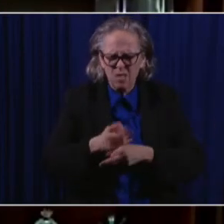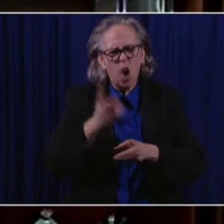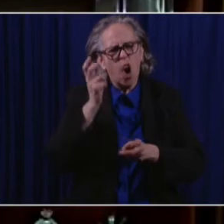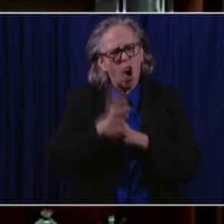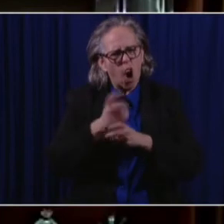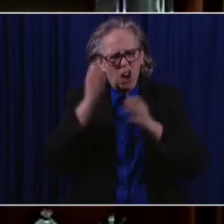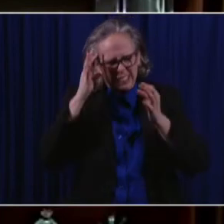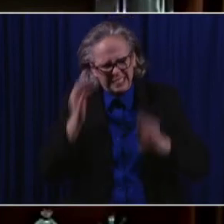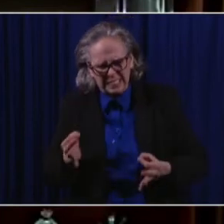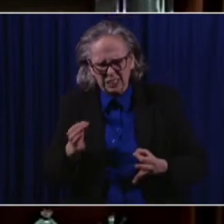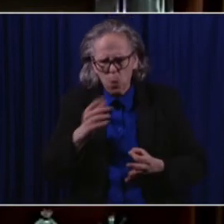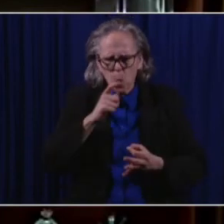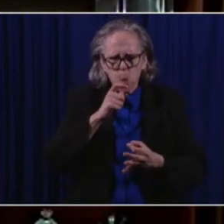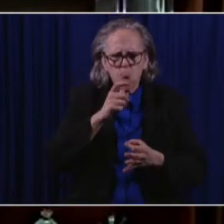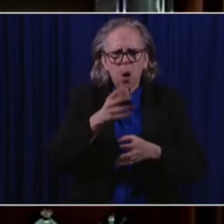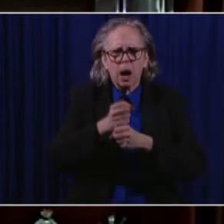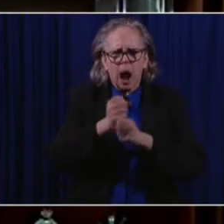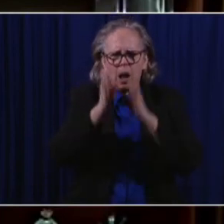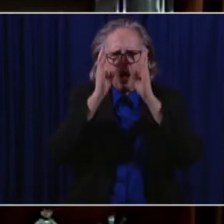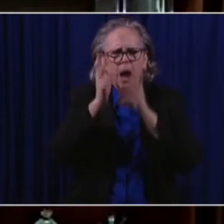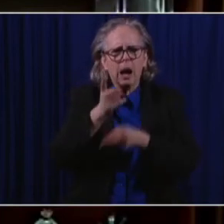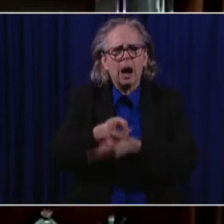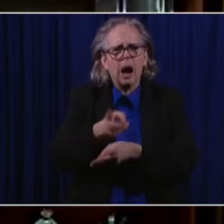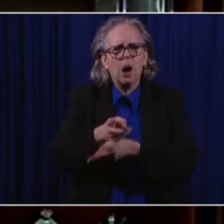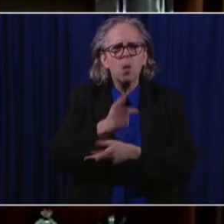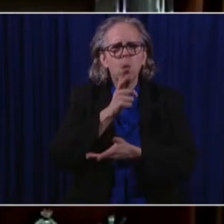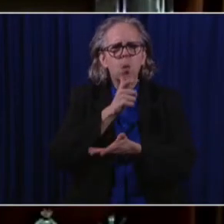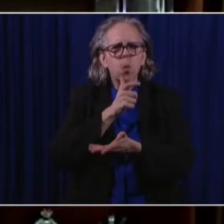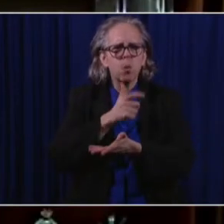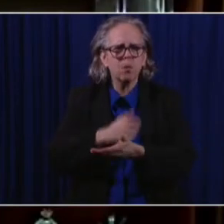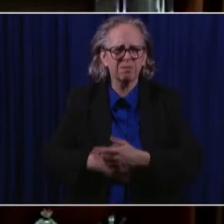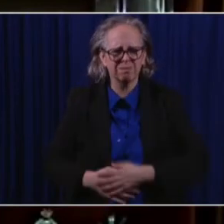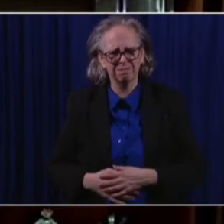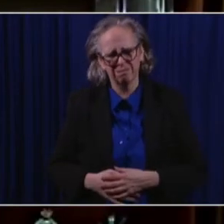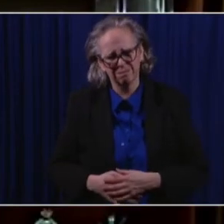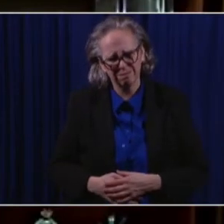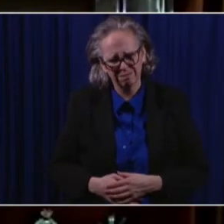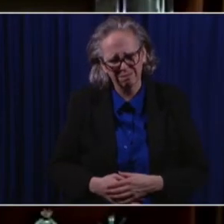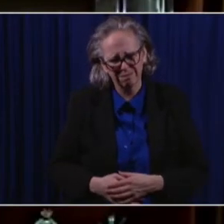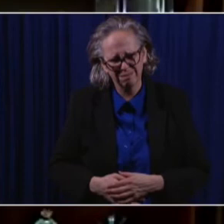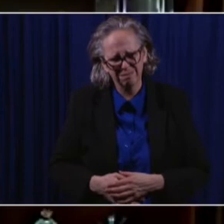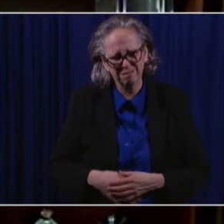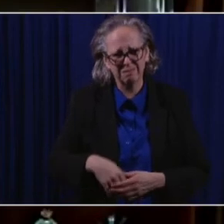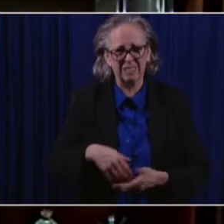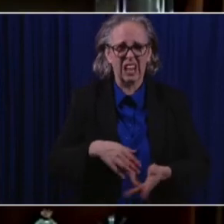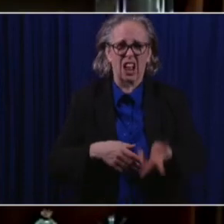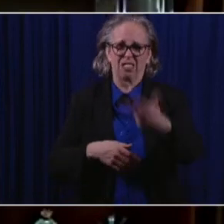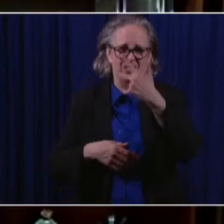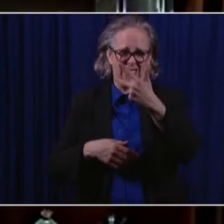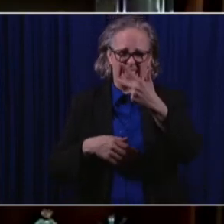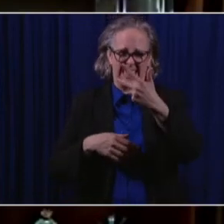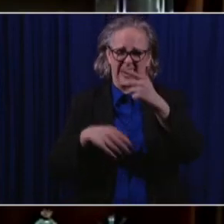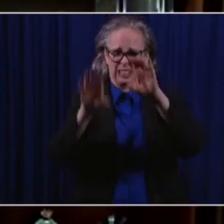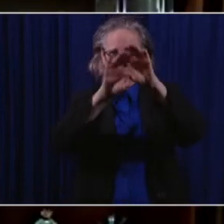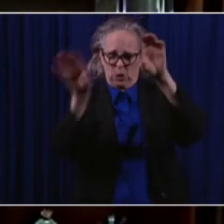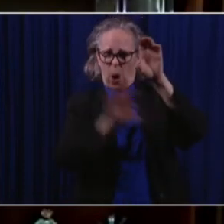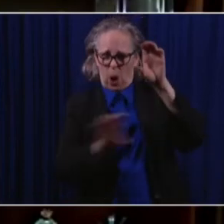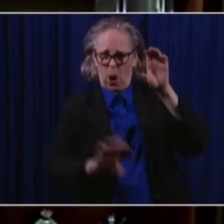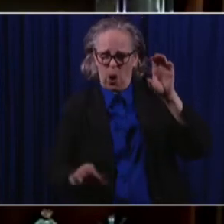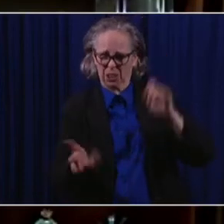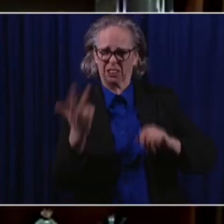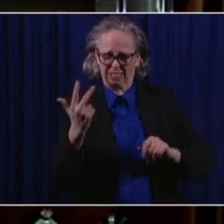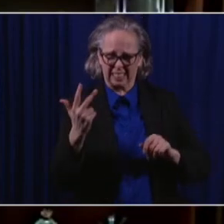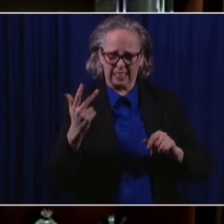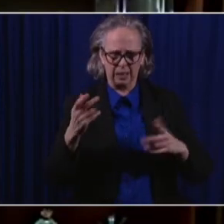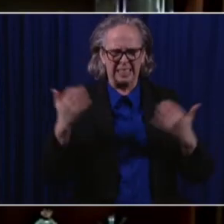know that all the zone leaders and physician leads throughout the entire state are coming together to make sure that we are really consistent and using our best